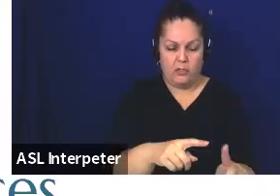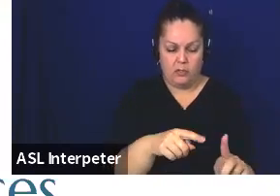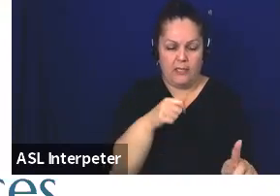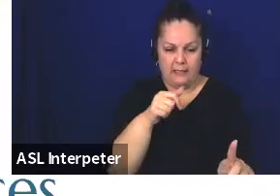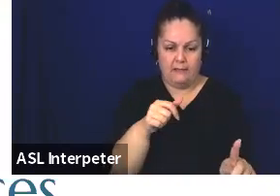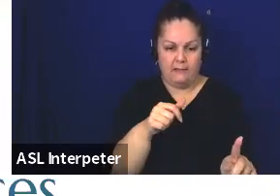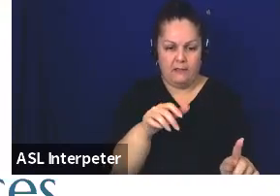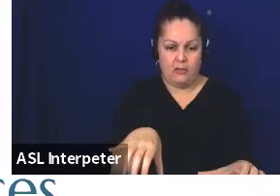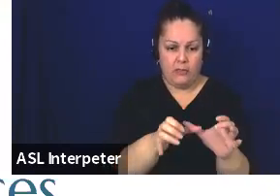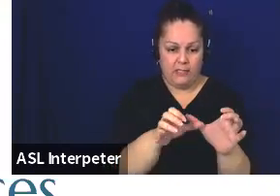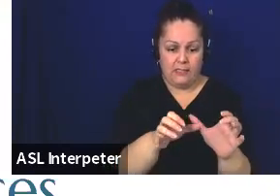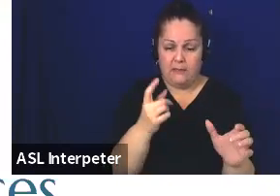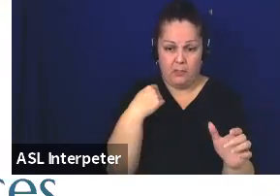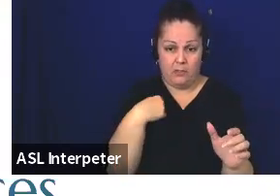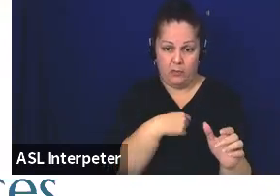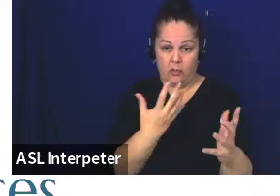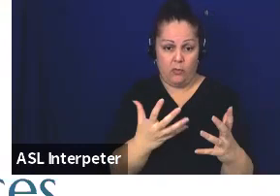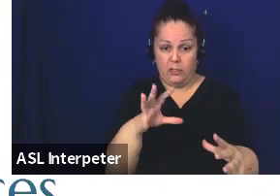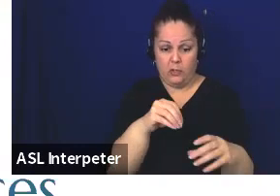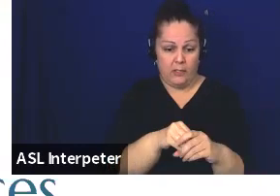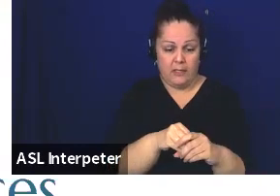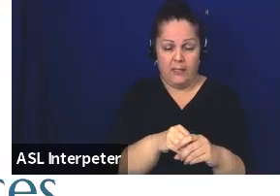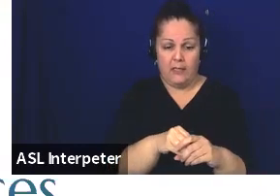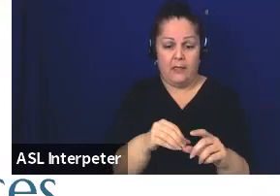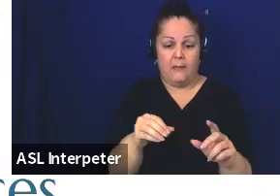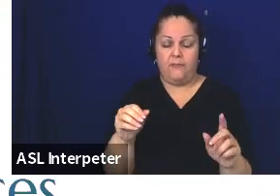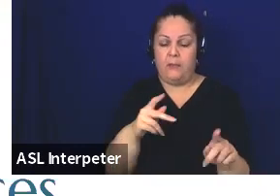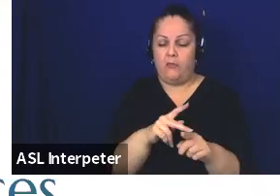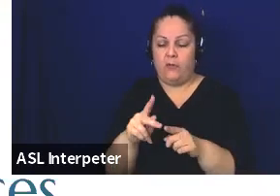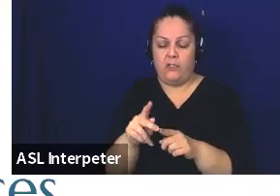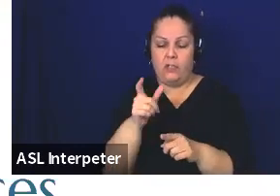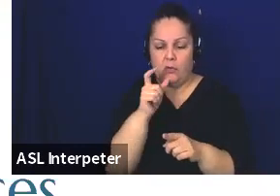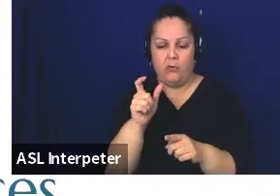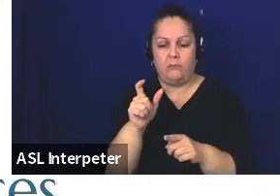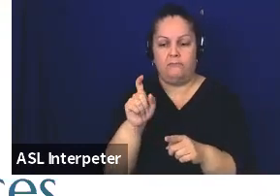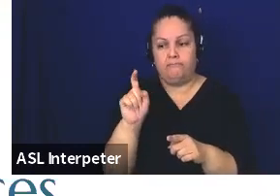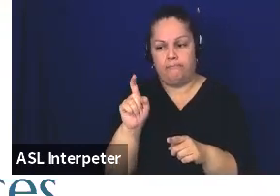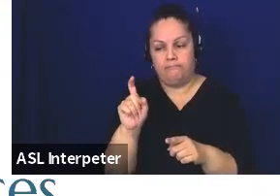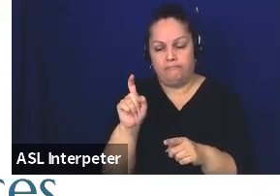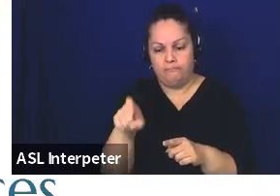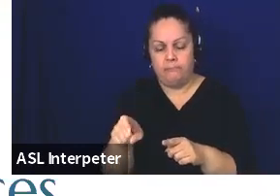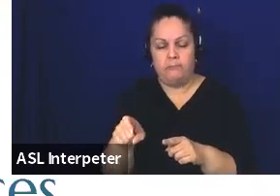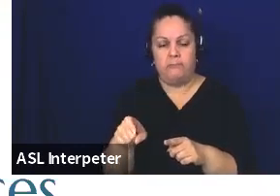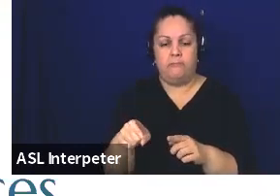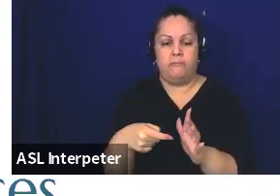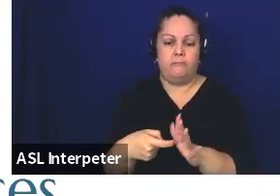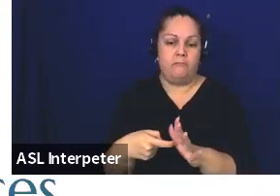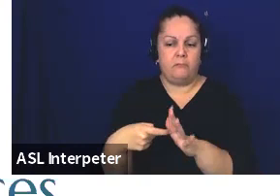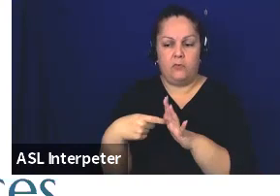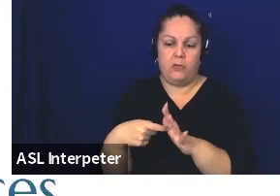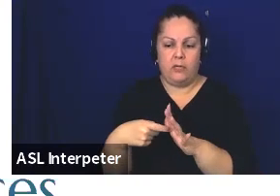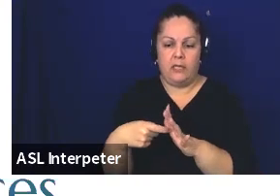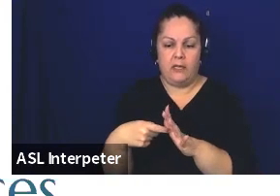because we don't want to incorporate stakeholders who might have to take or who might take certain actions that